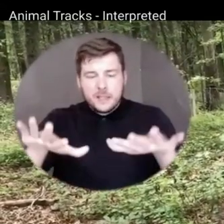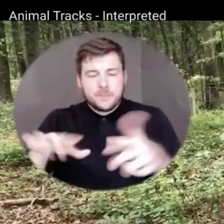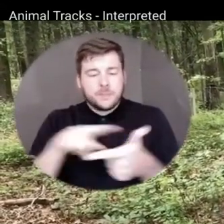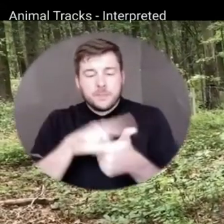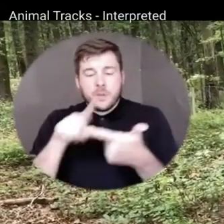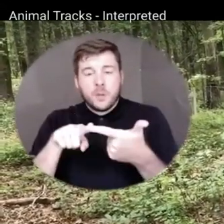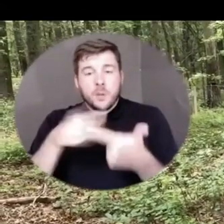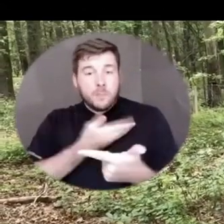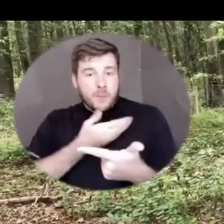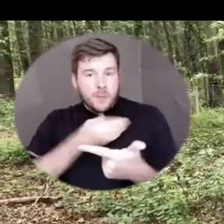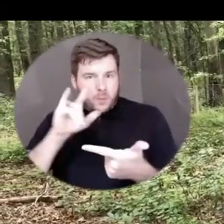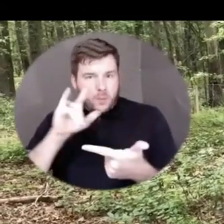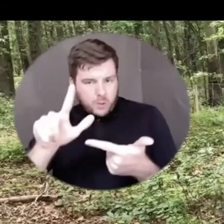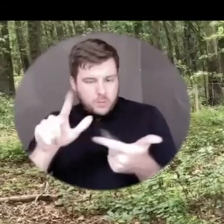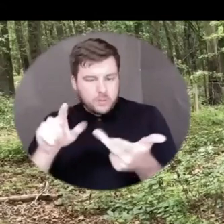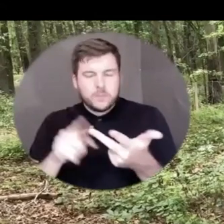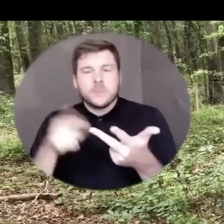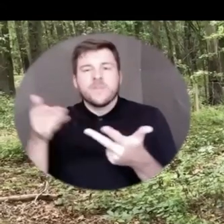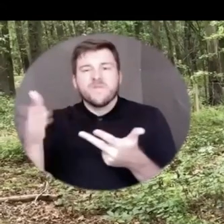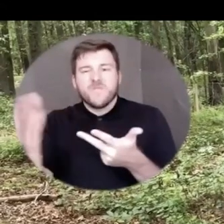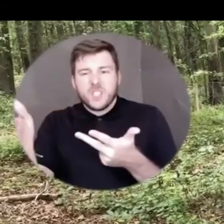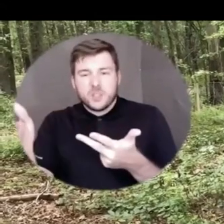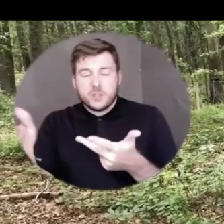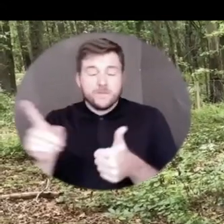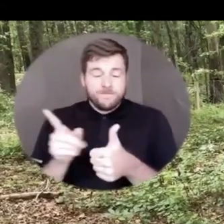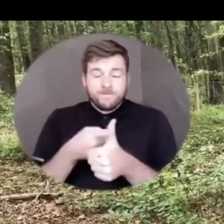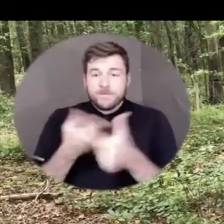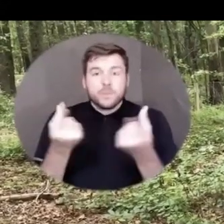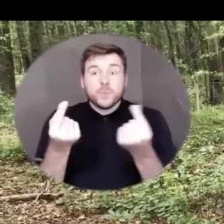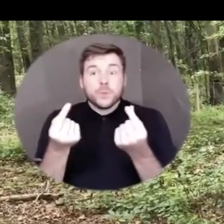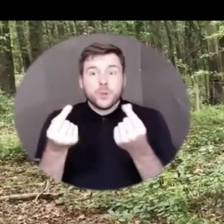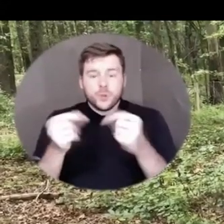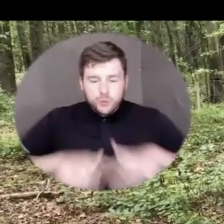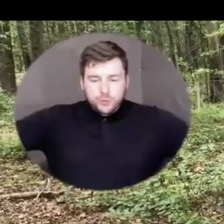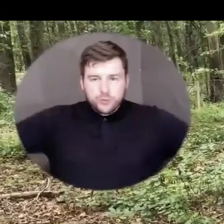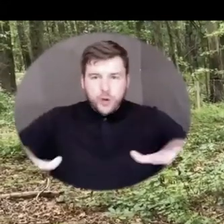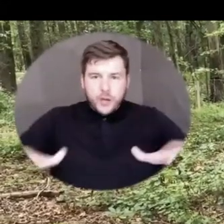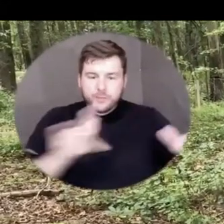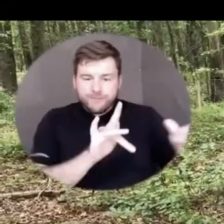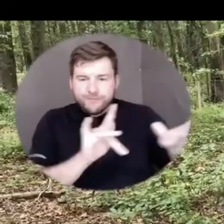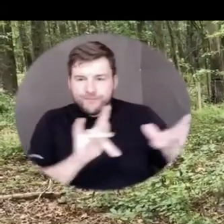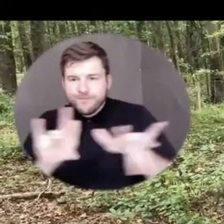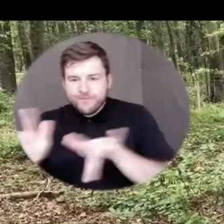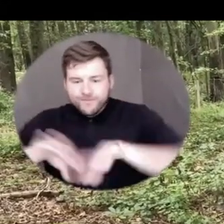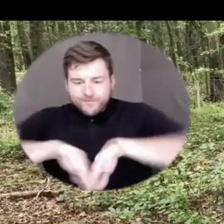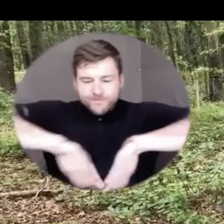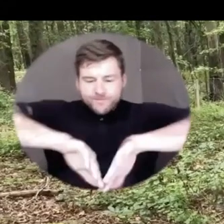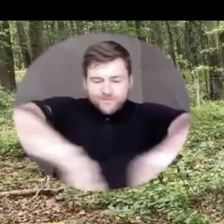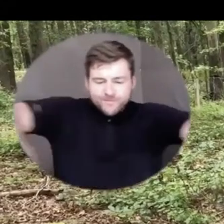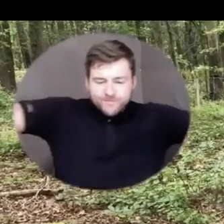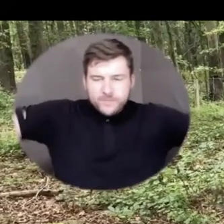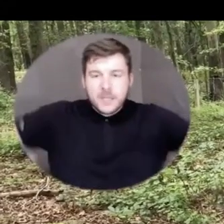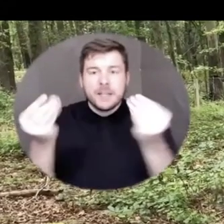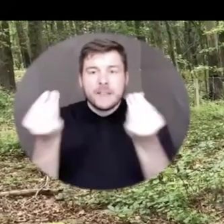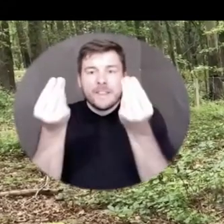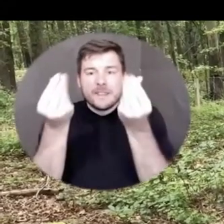clear the area on the ground and get all the sticks and debris out of the way. And then you put down your sand and mix that in with baby oil. And once you've got